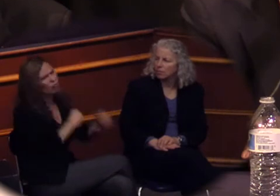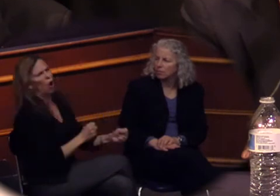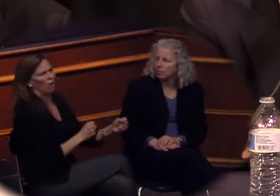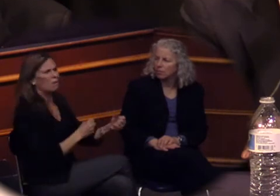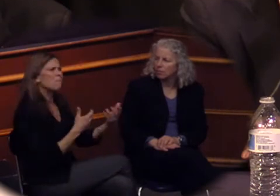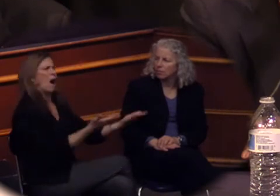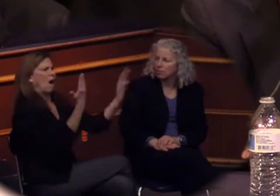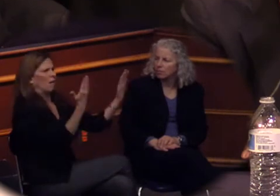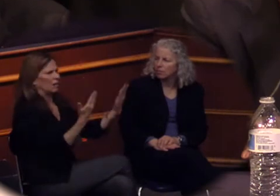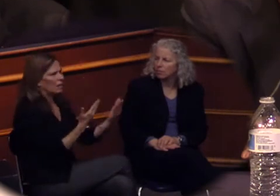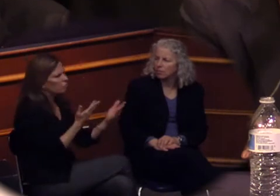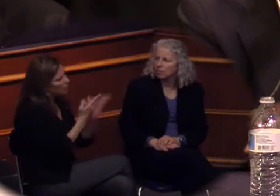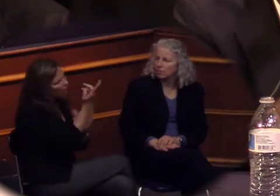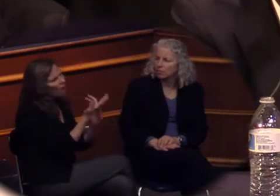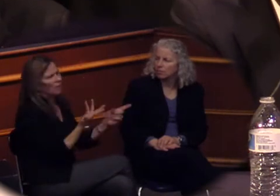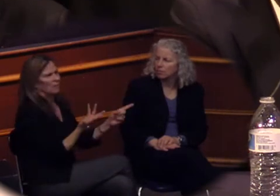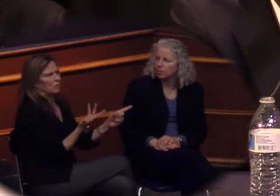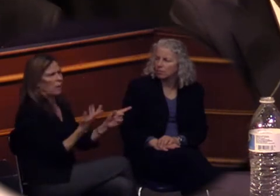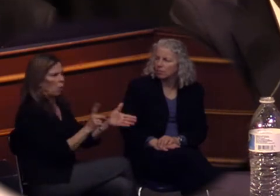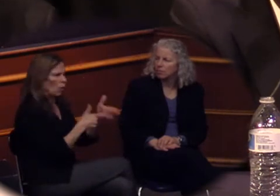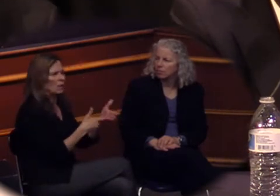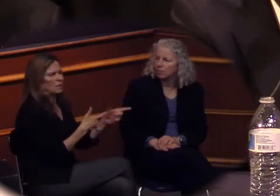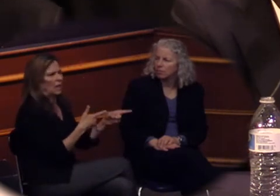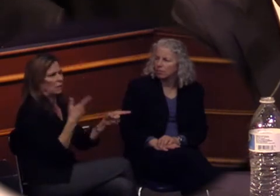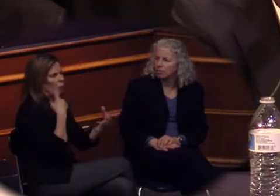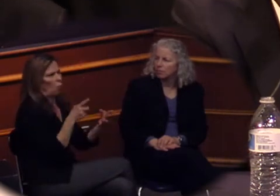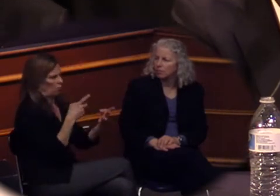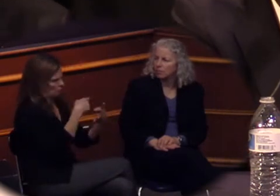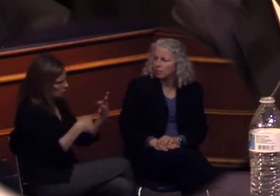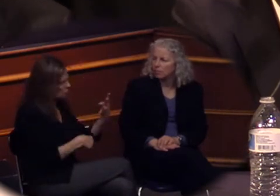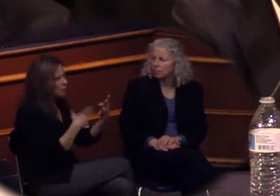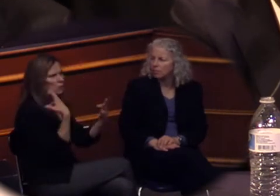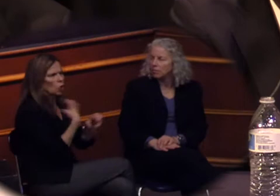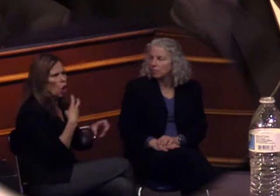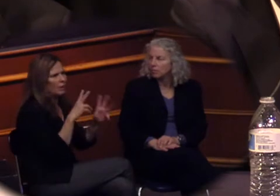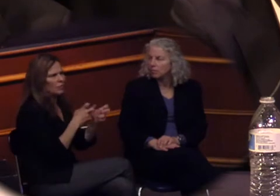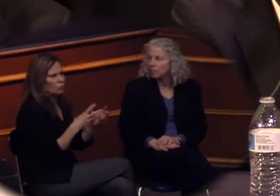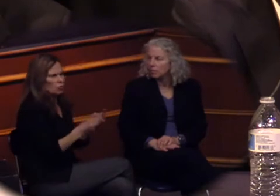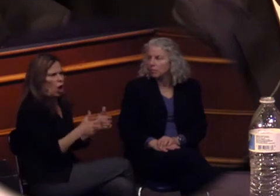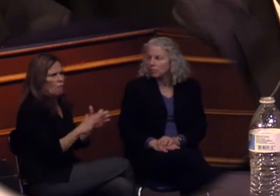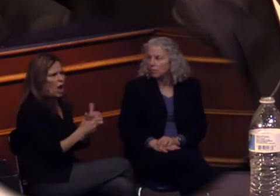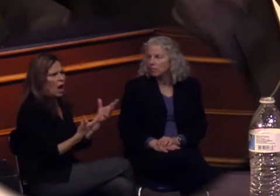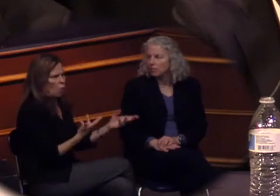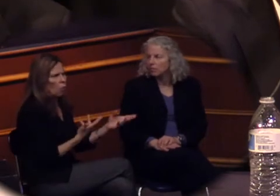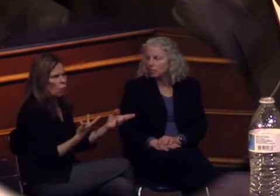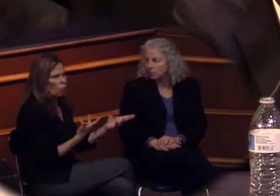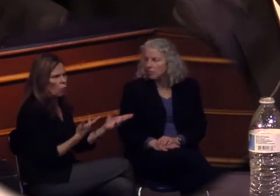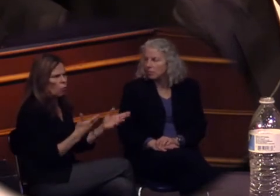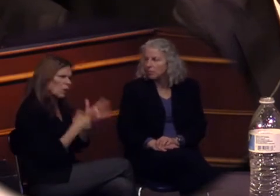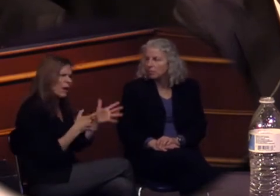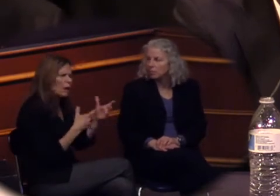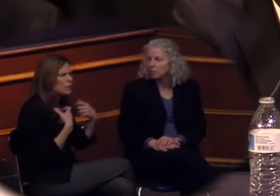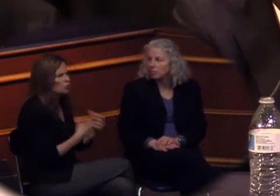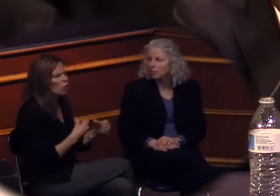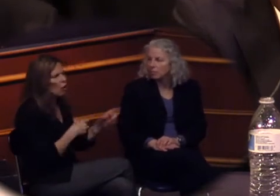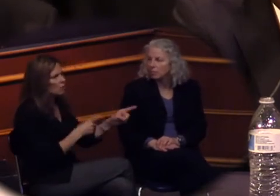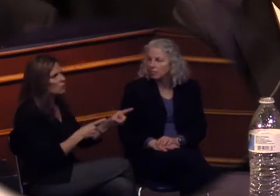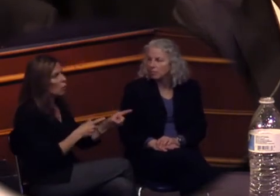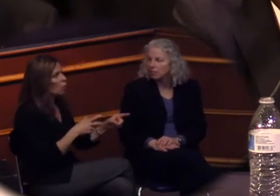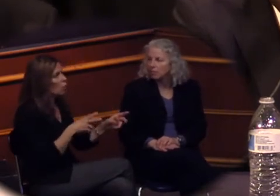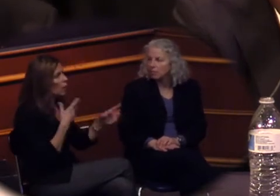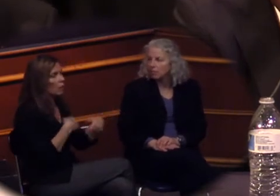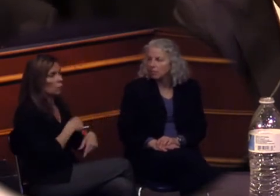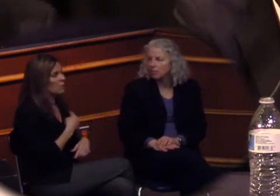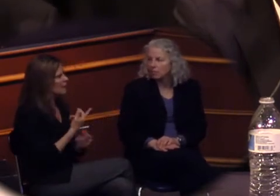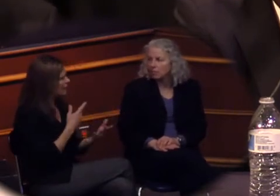about what it's going to take to solve these difficult issues. And I'm telling you, when we look people in the eye and not only say